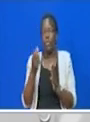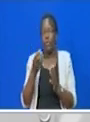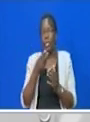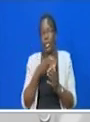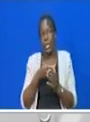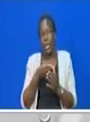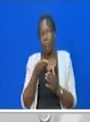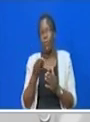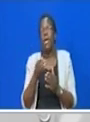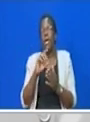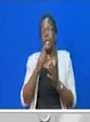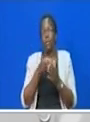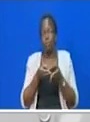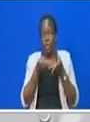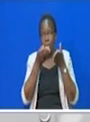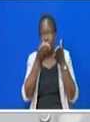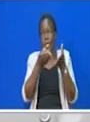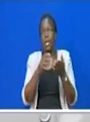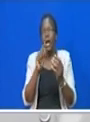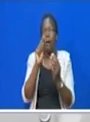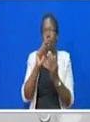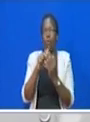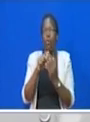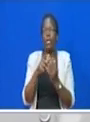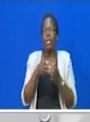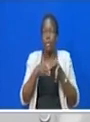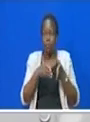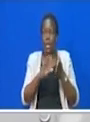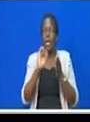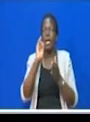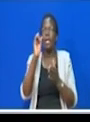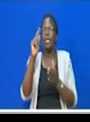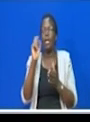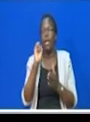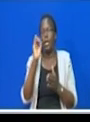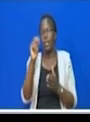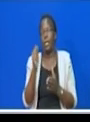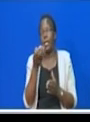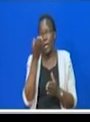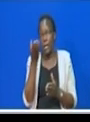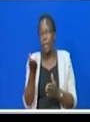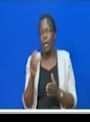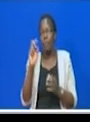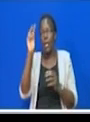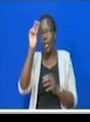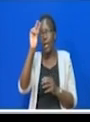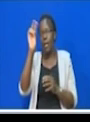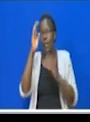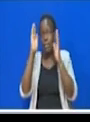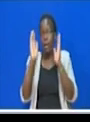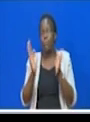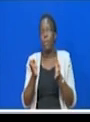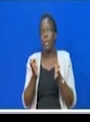requires that you present a point the way it is. In this manner, the examiner doesn't want you